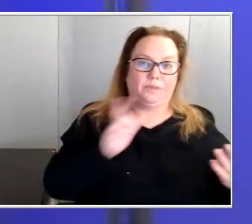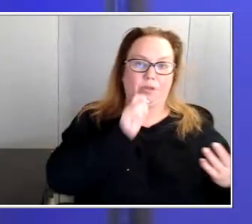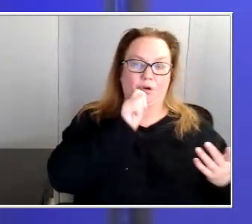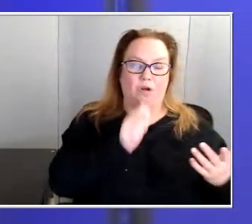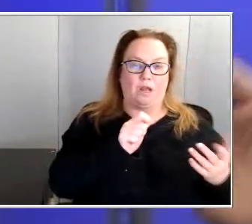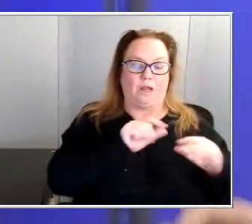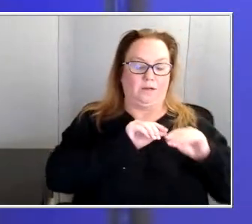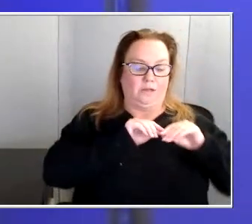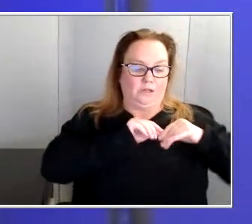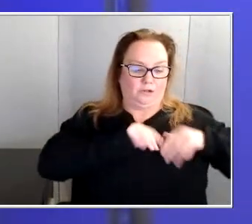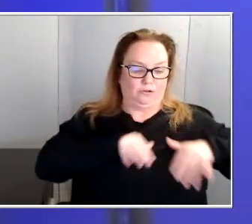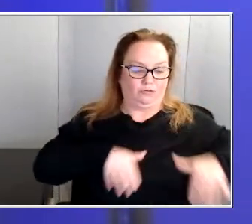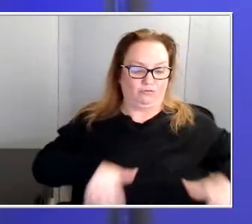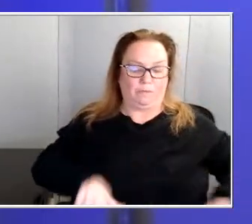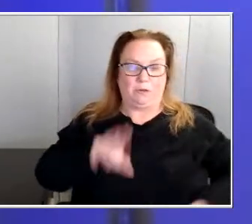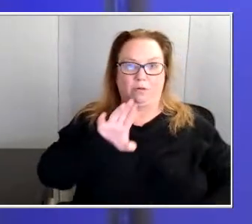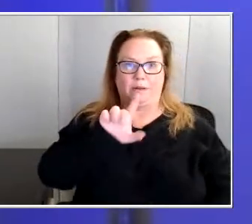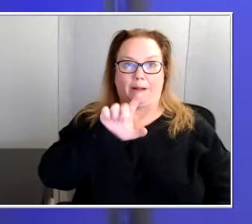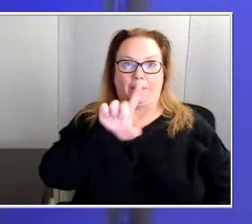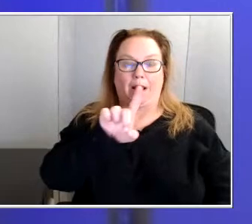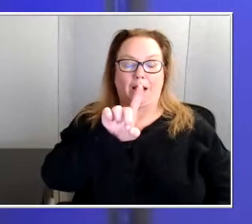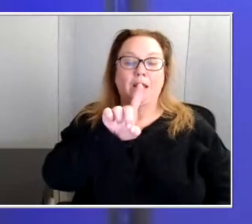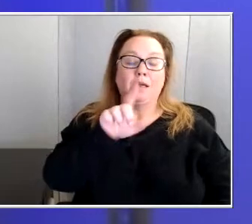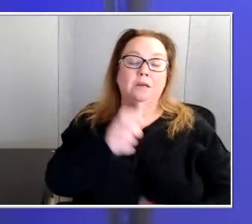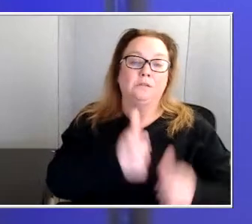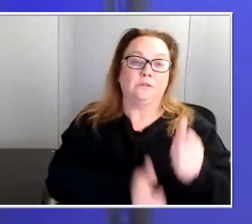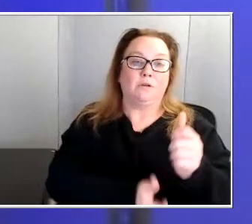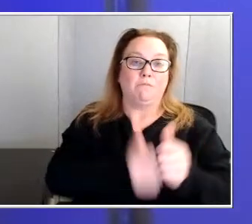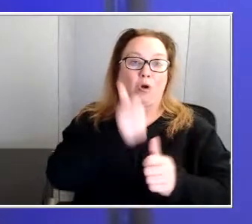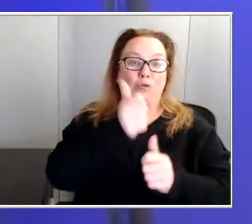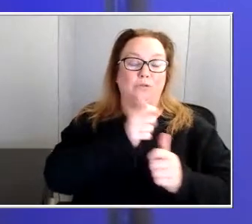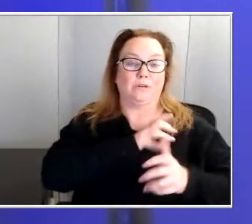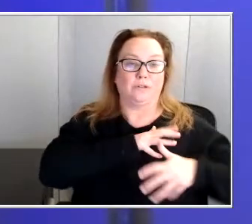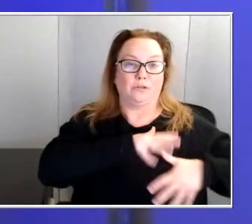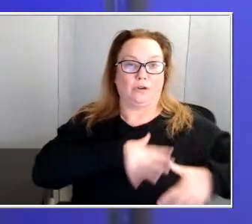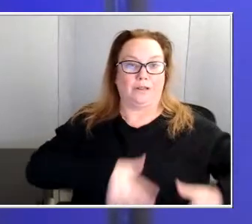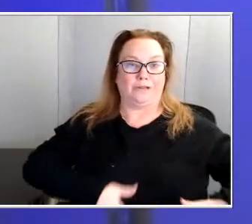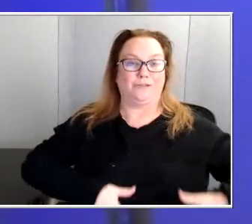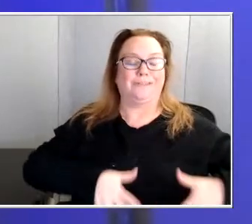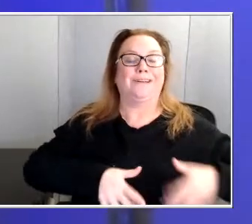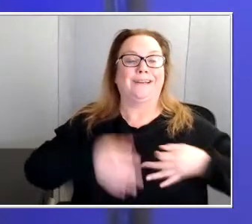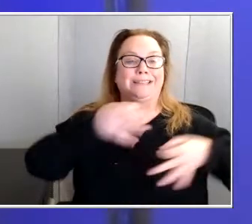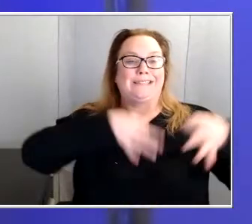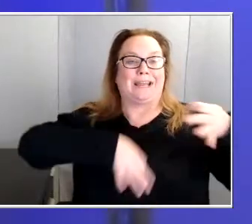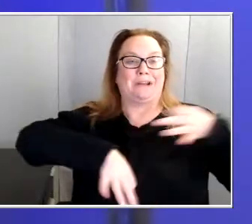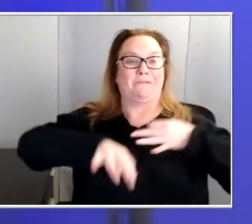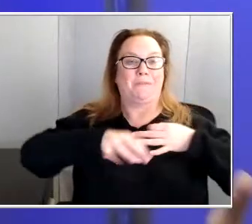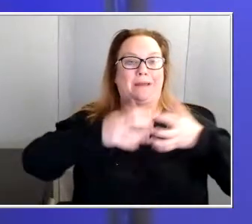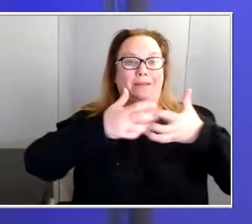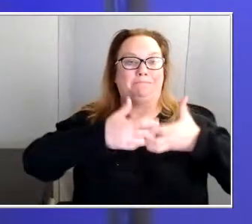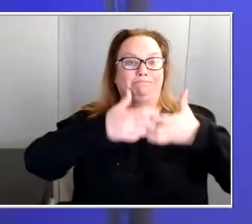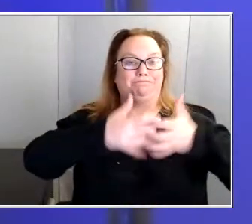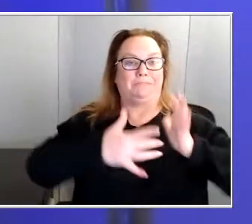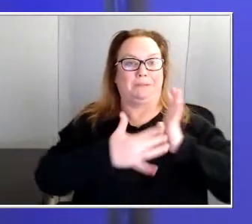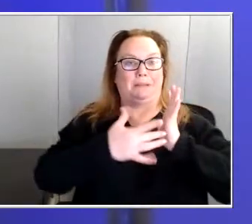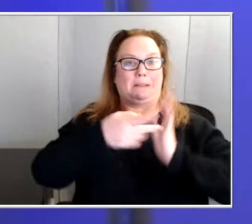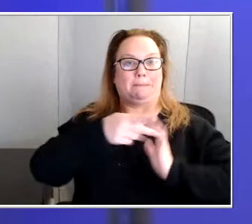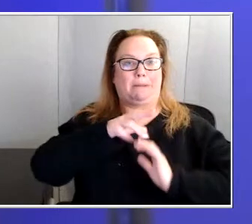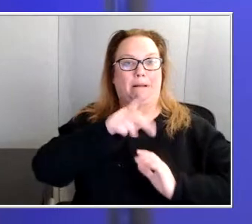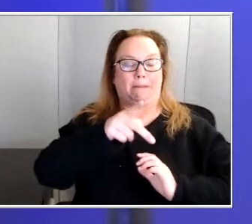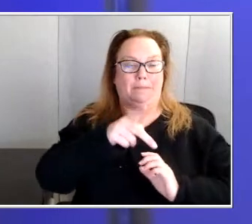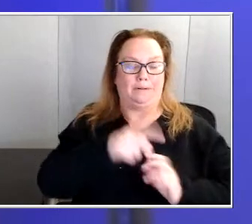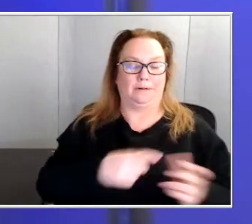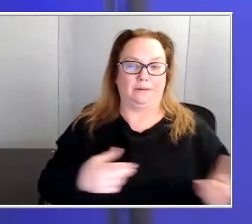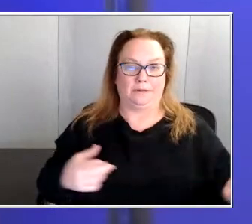distribute blood throughout the body. So the majority of the circulation is then taken over by the mechanical pump. And that is a continuous flow device. They